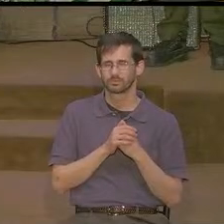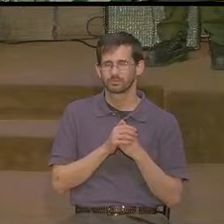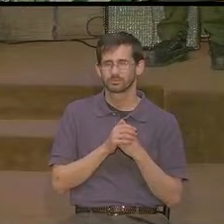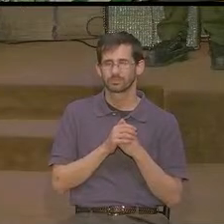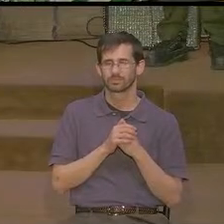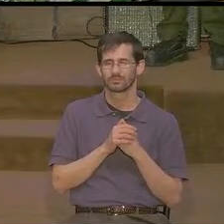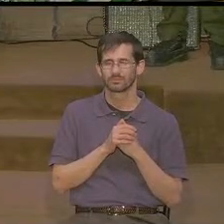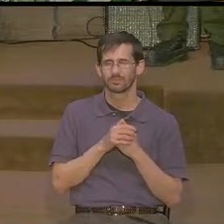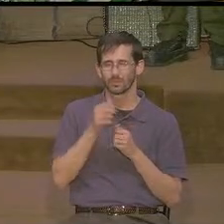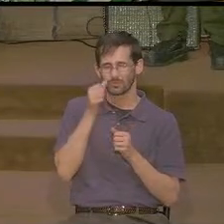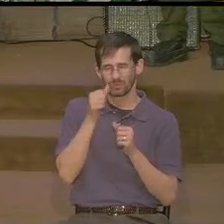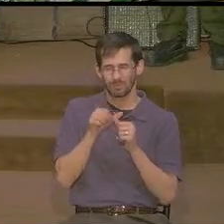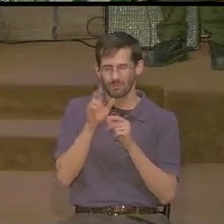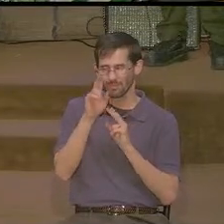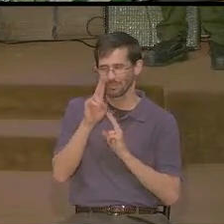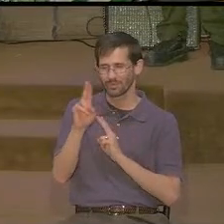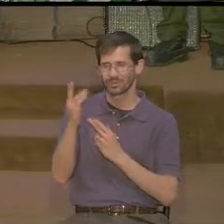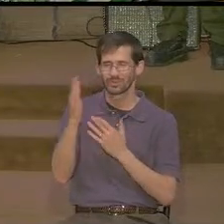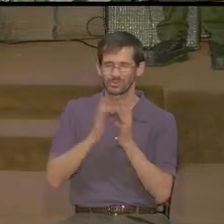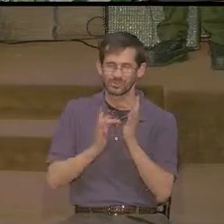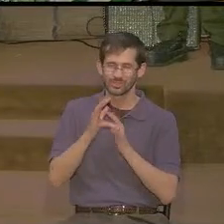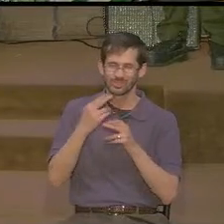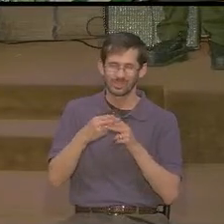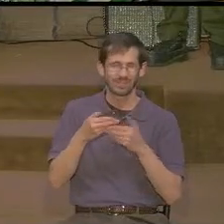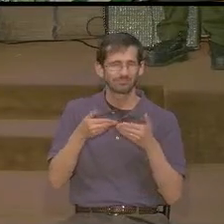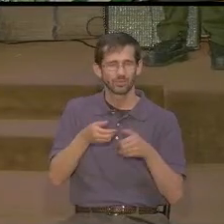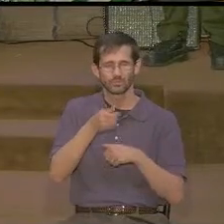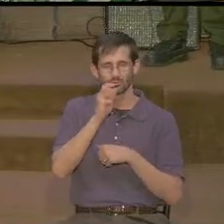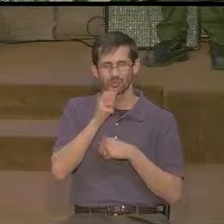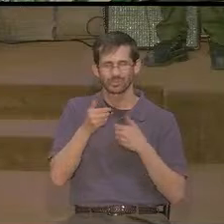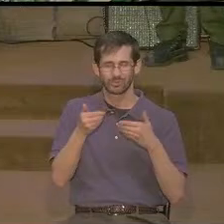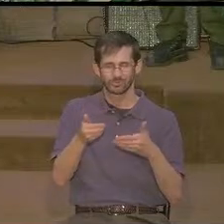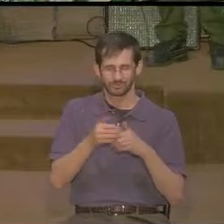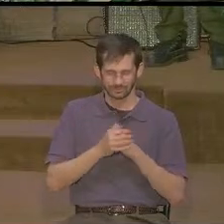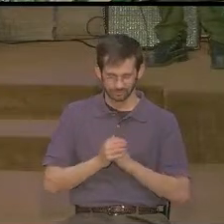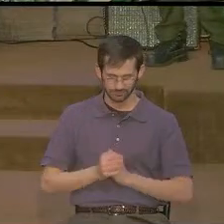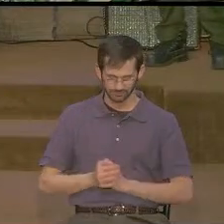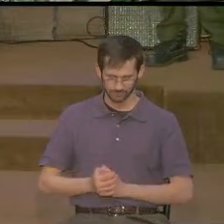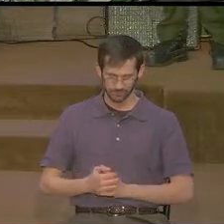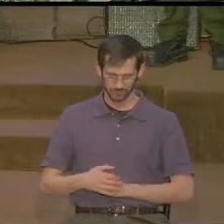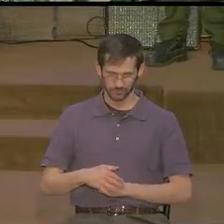We remember you in Jesus' name. Let's partake together.